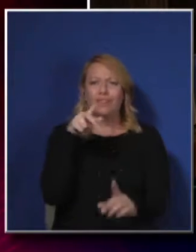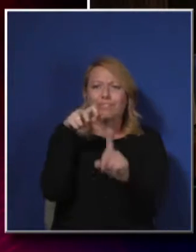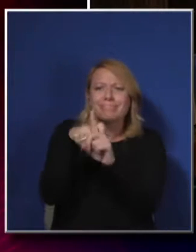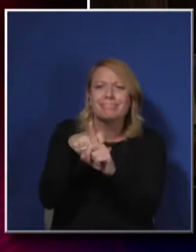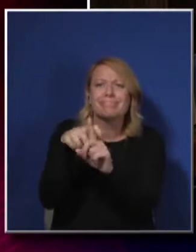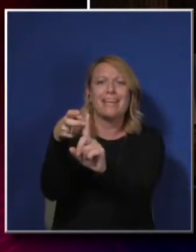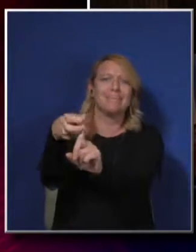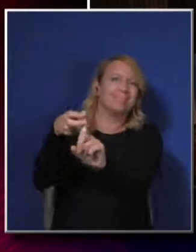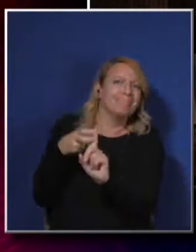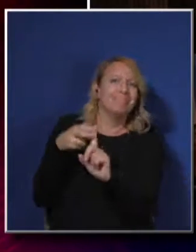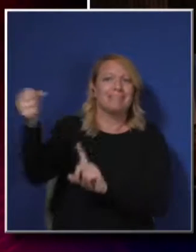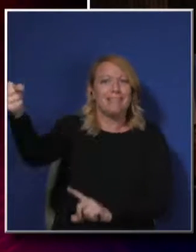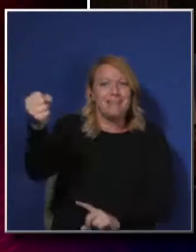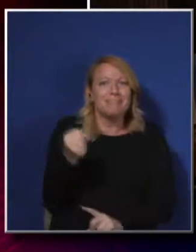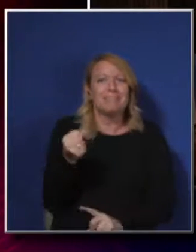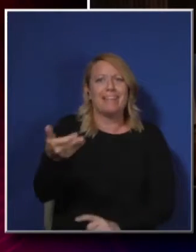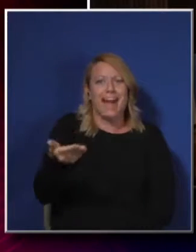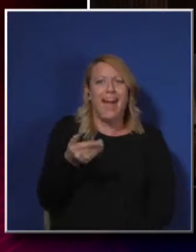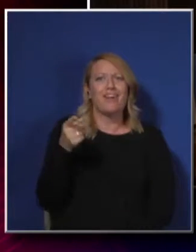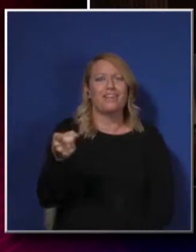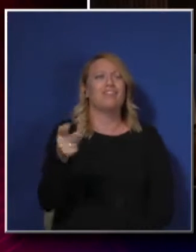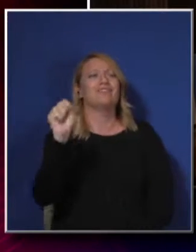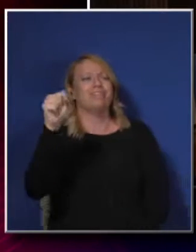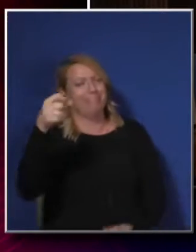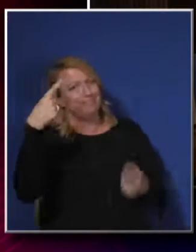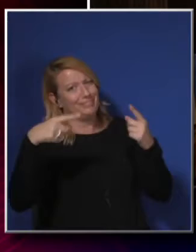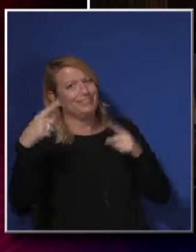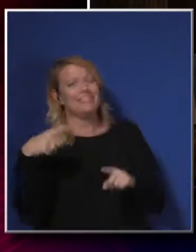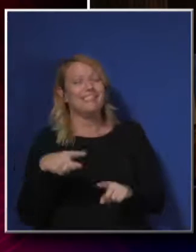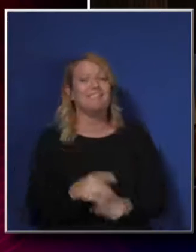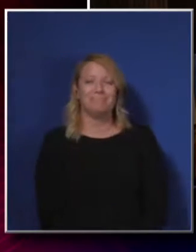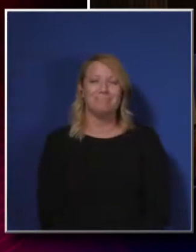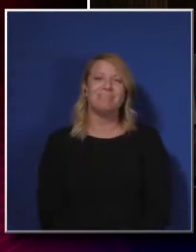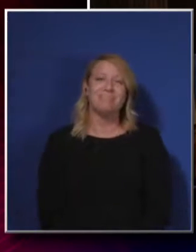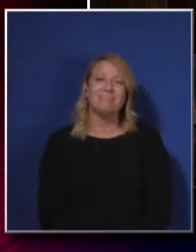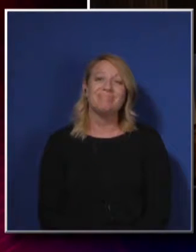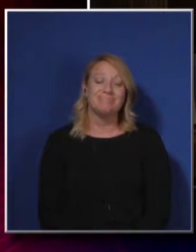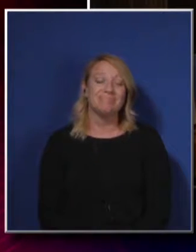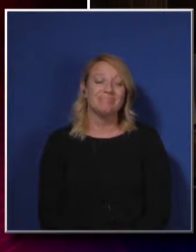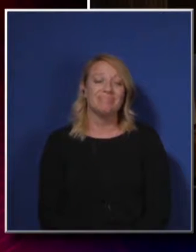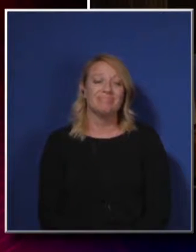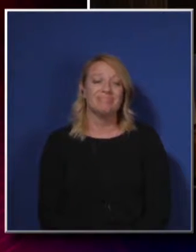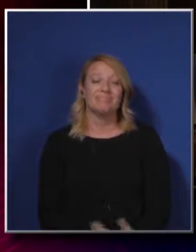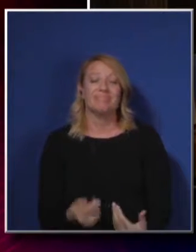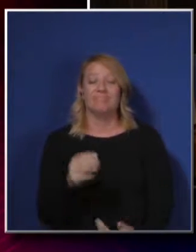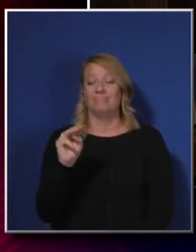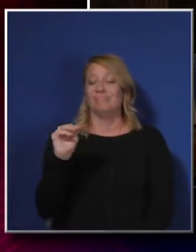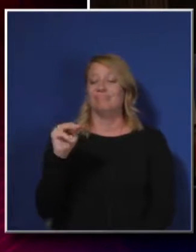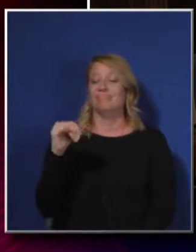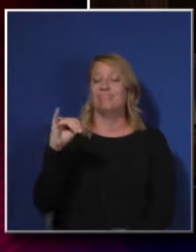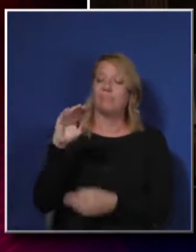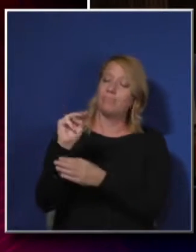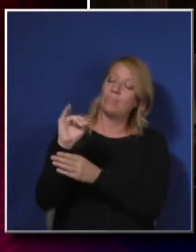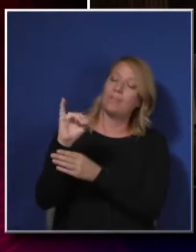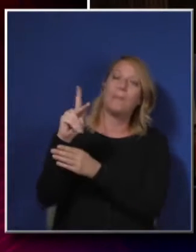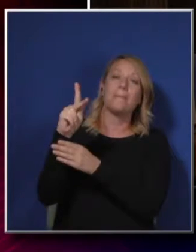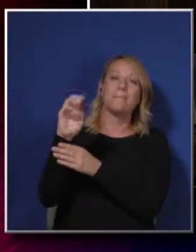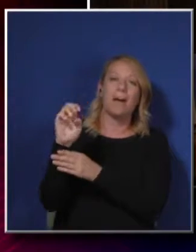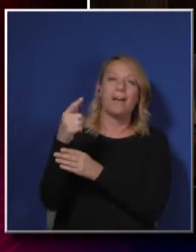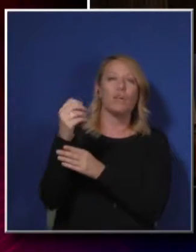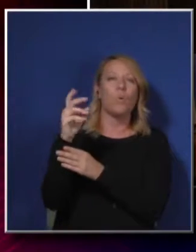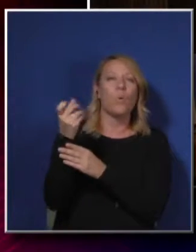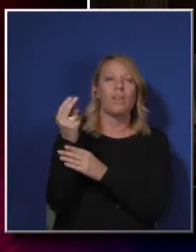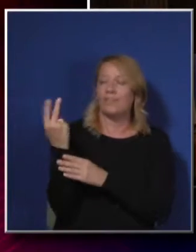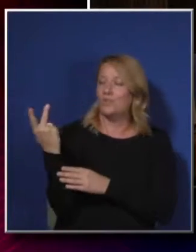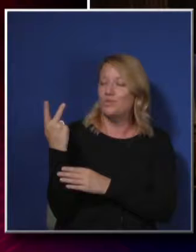board. My thunder. Mike Gordon and we had